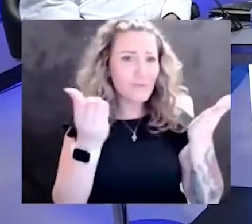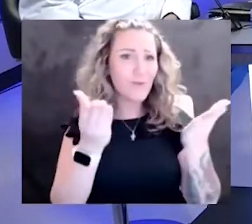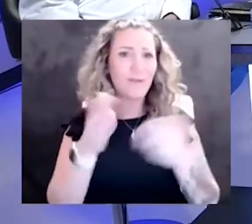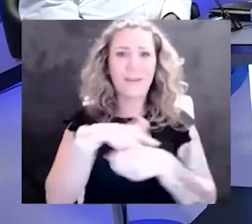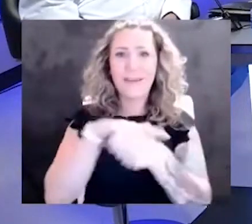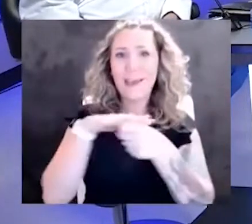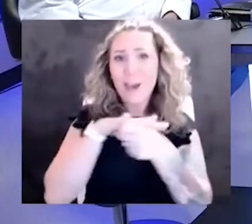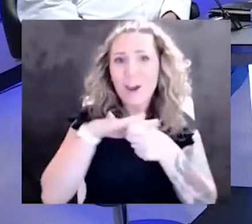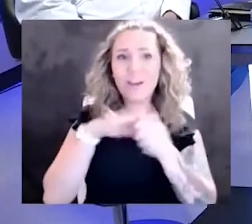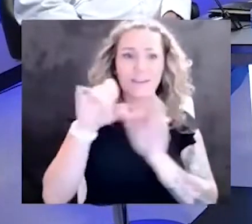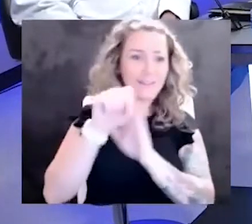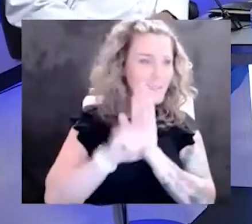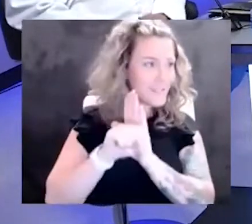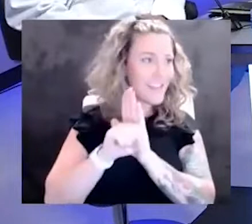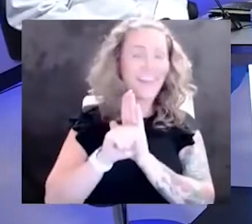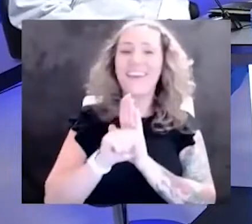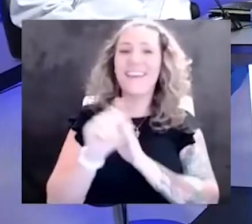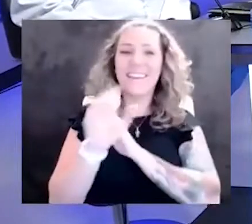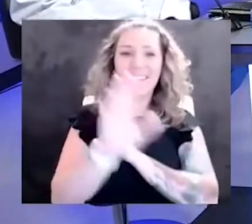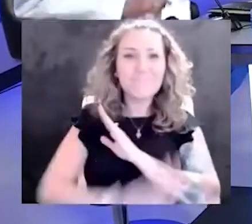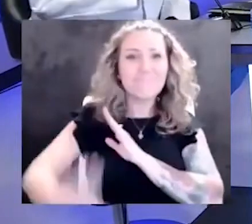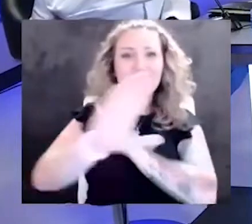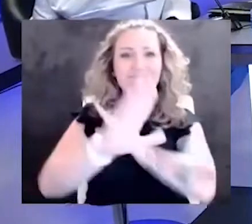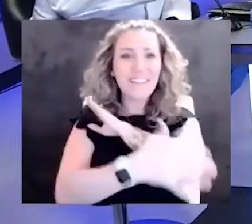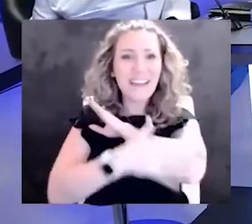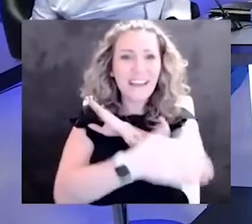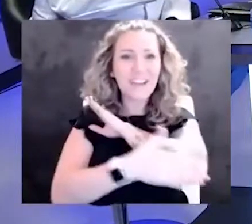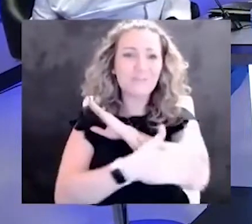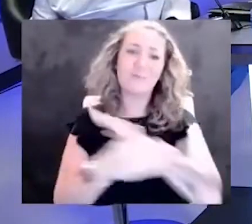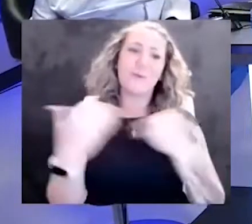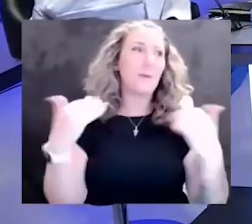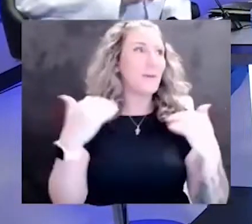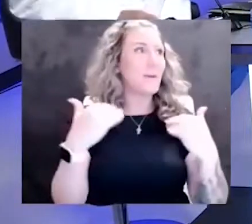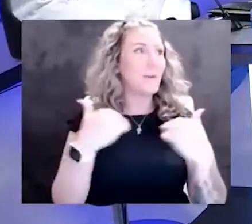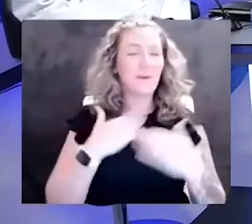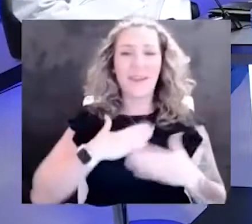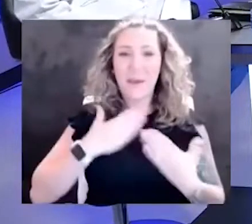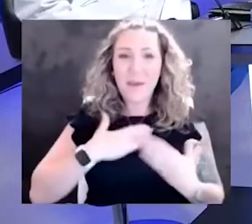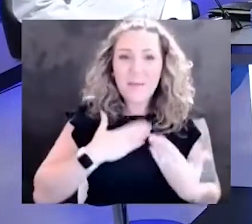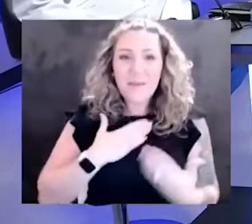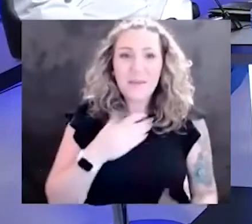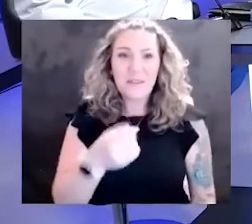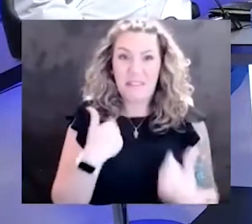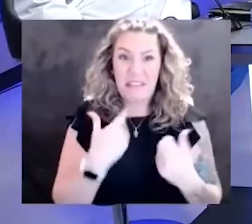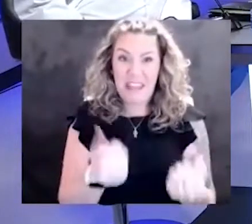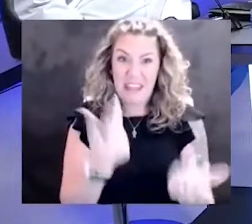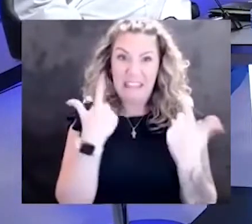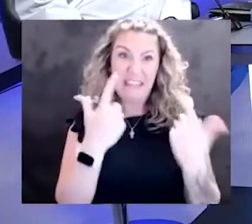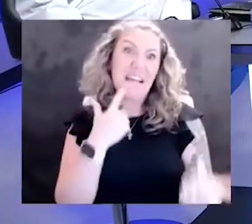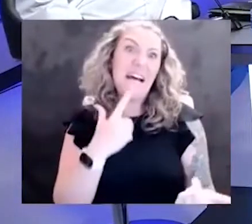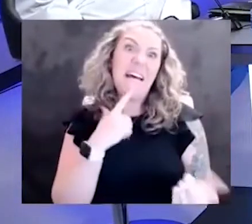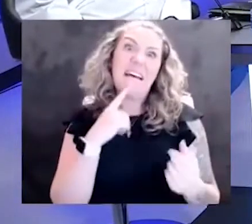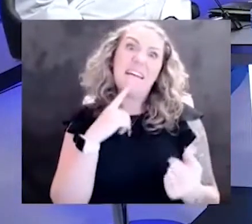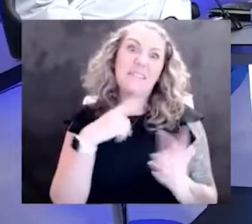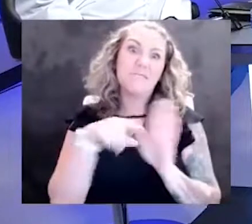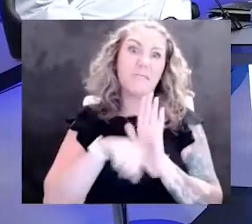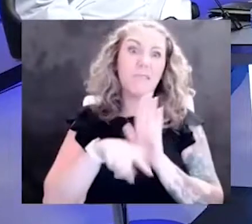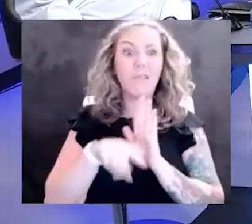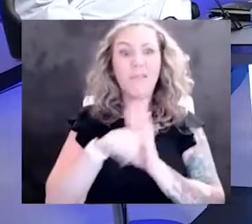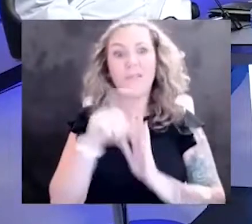It has been nothing short of phenomenal, and we are delighted. And we know you guys both had to take a lot of bullets or arrows in the